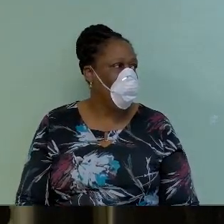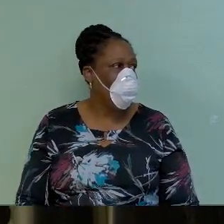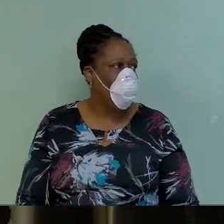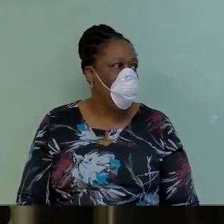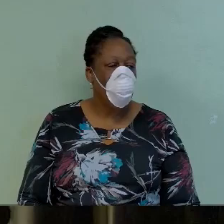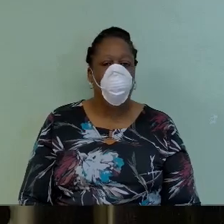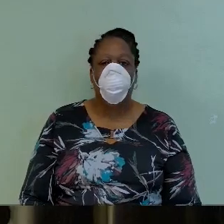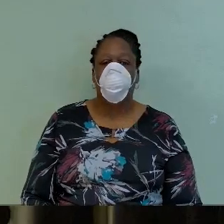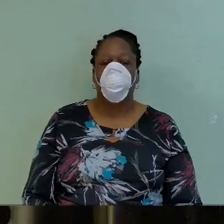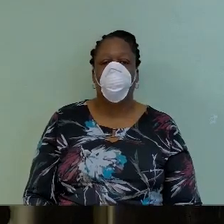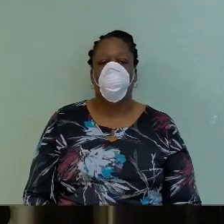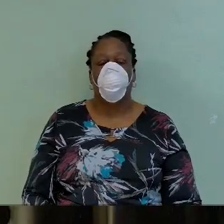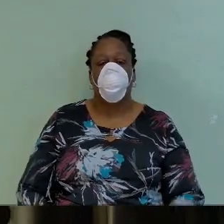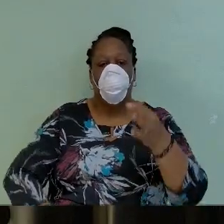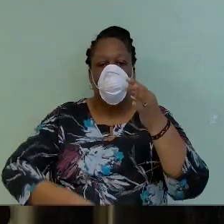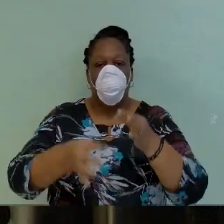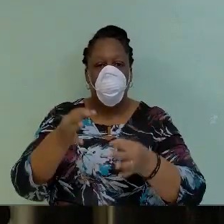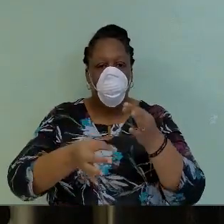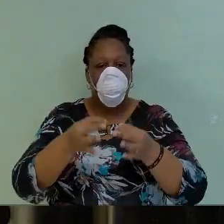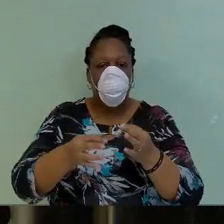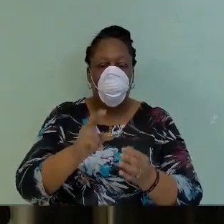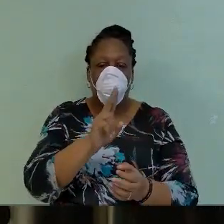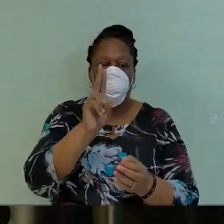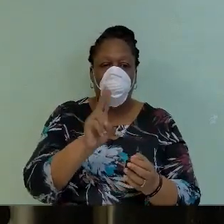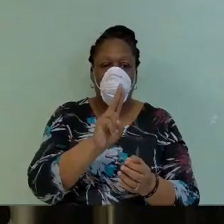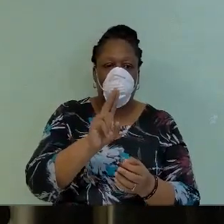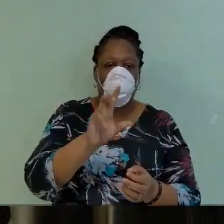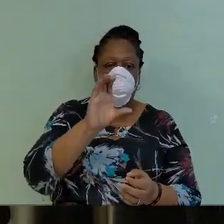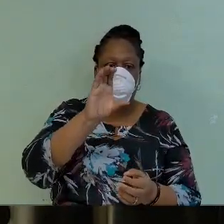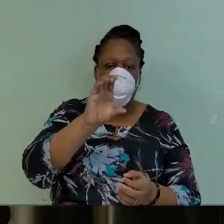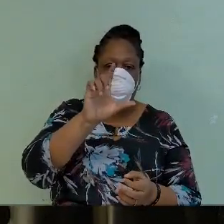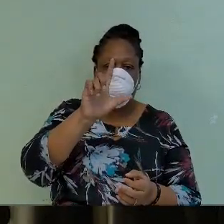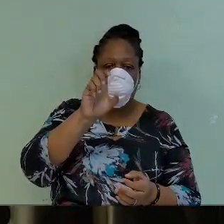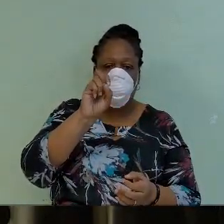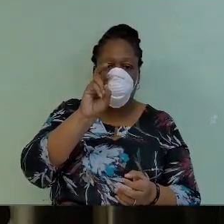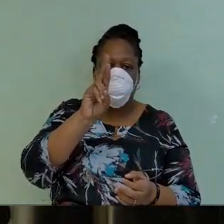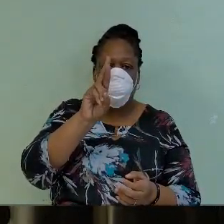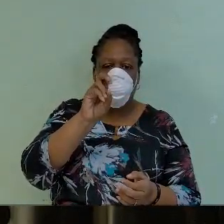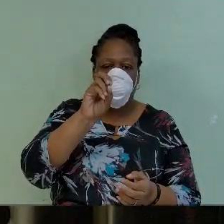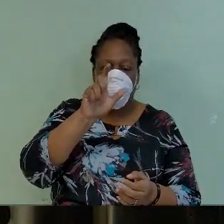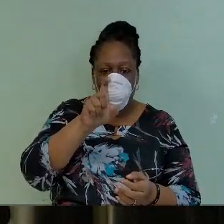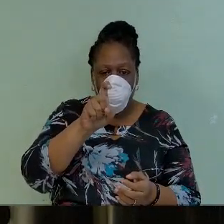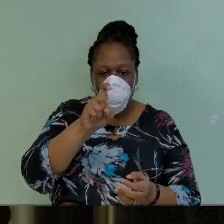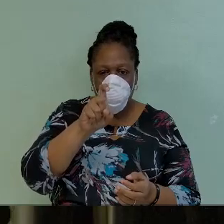there would be a buildup over time, and you could be releasing some